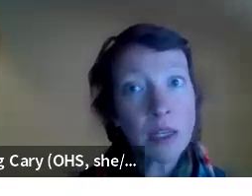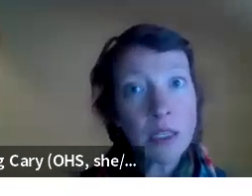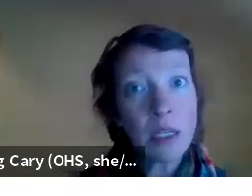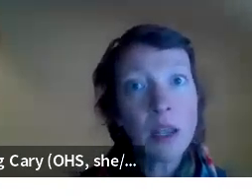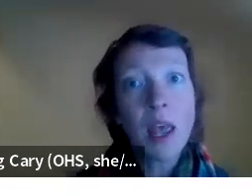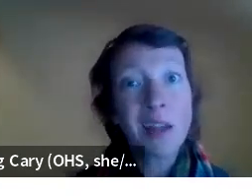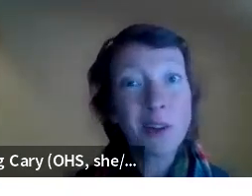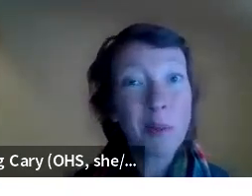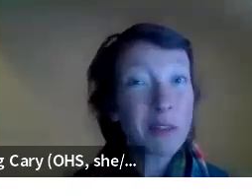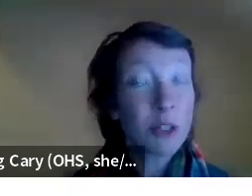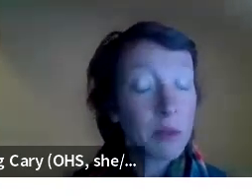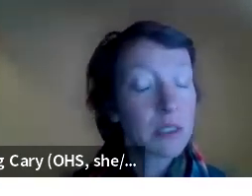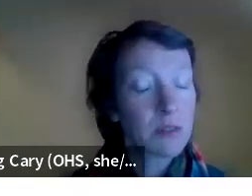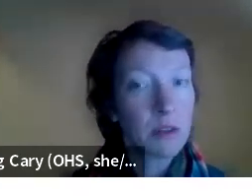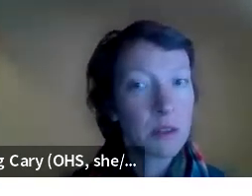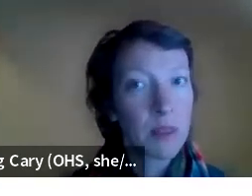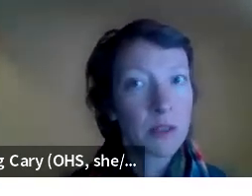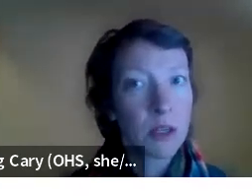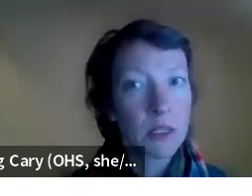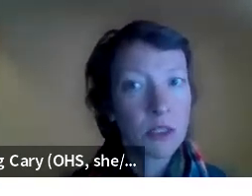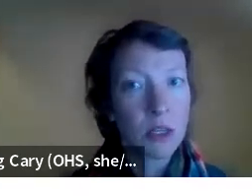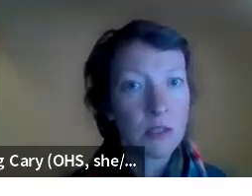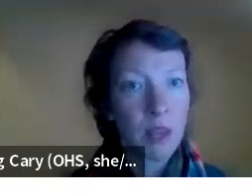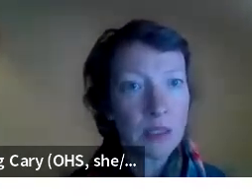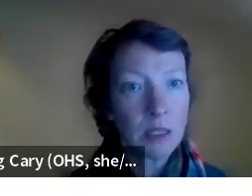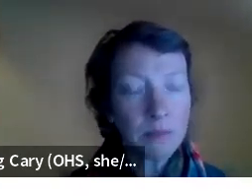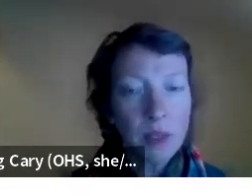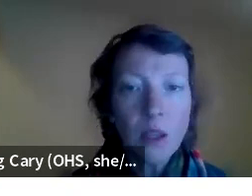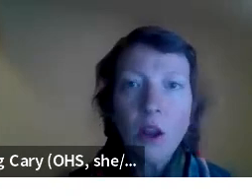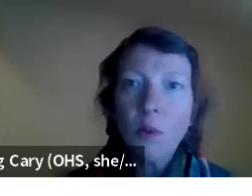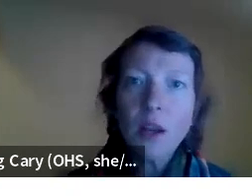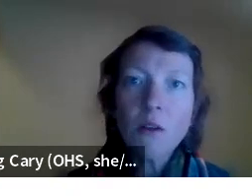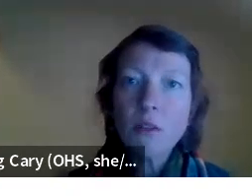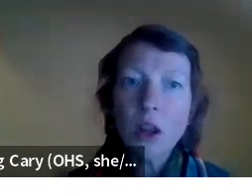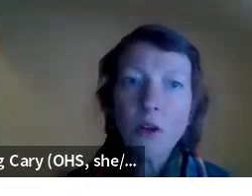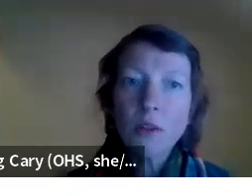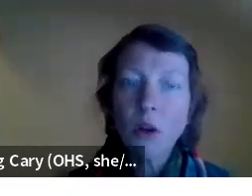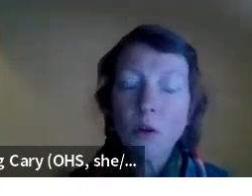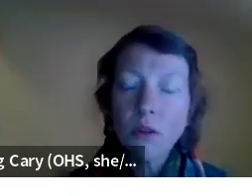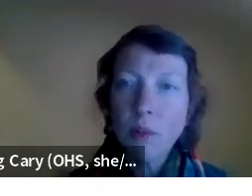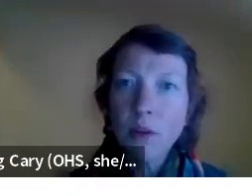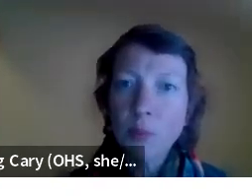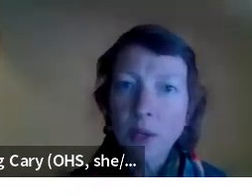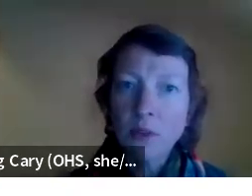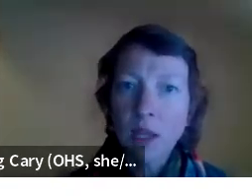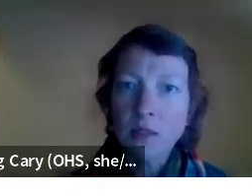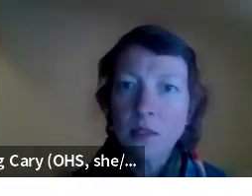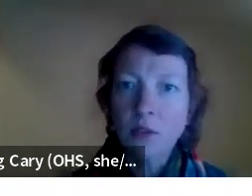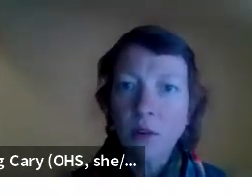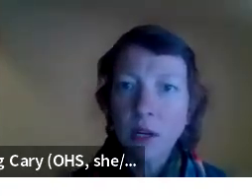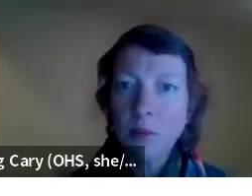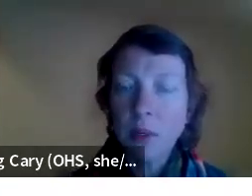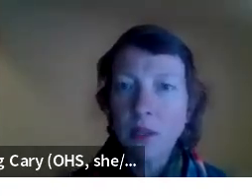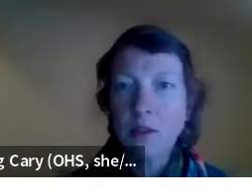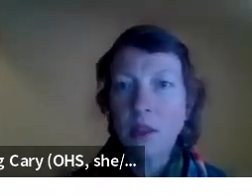and Moderna vaccine, and after about 2 months for those who've had the Johnson & Johnson vaccine. We don't know the total number of breakthrough cases